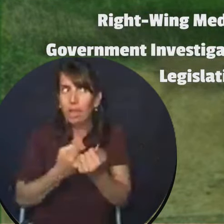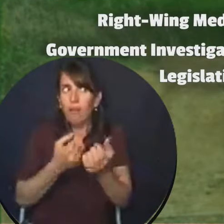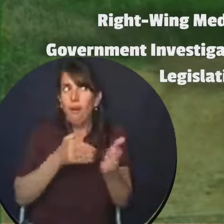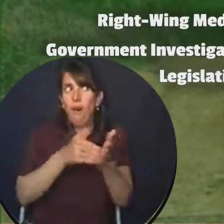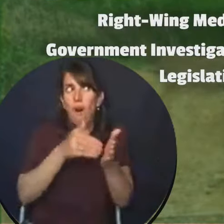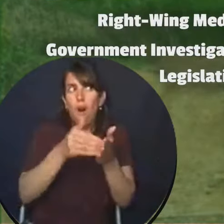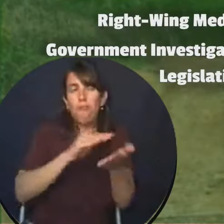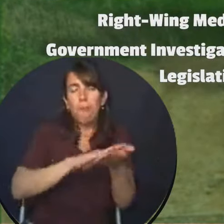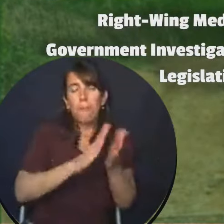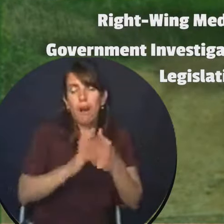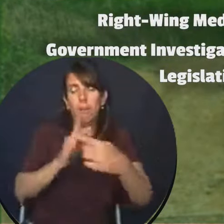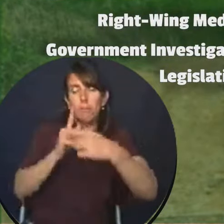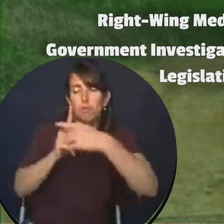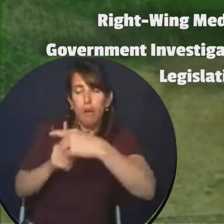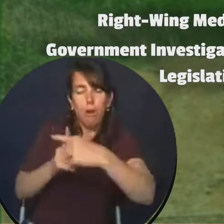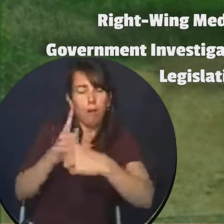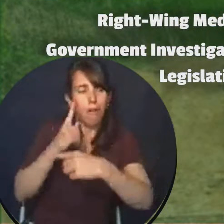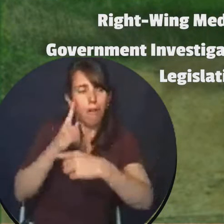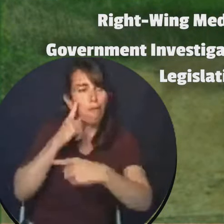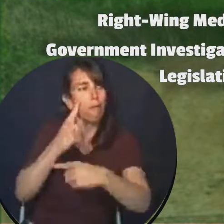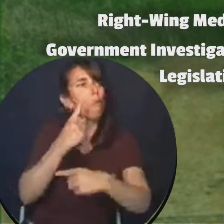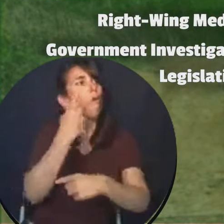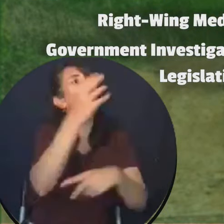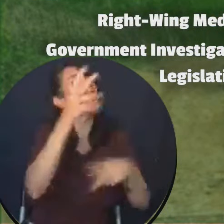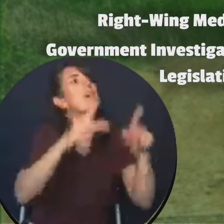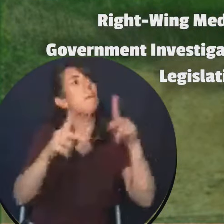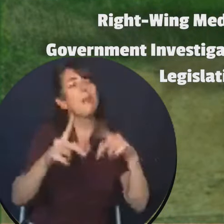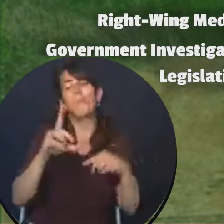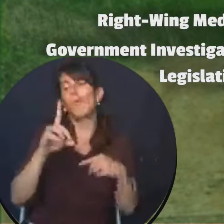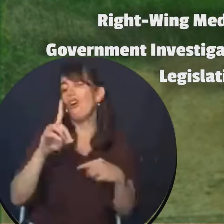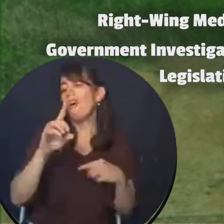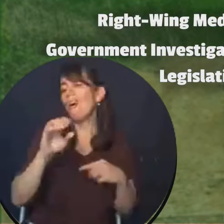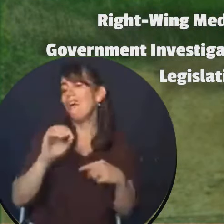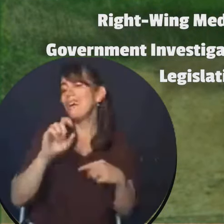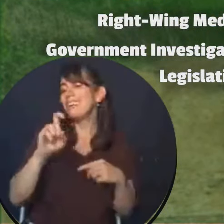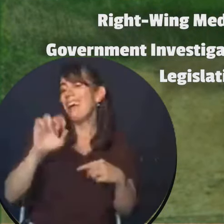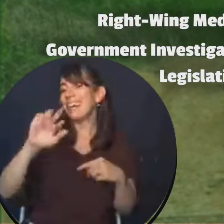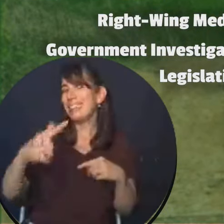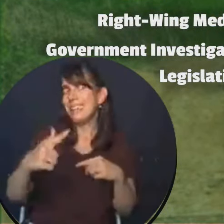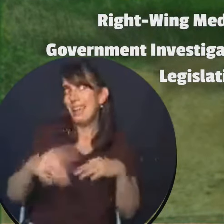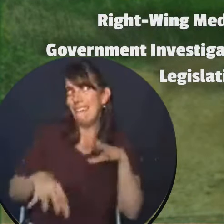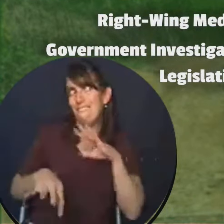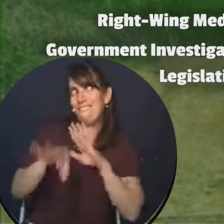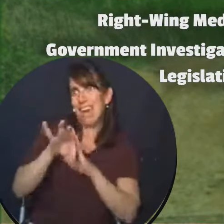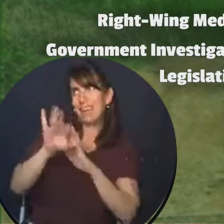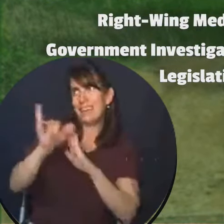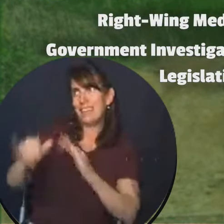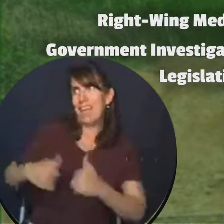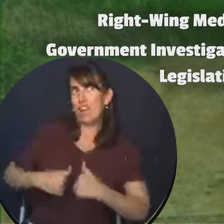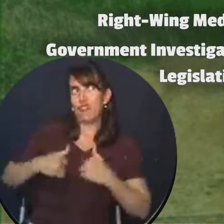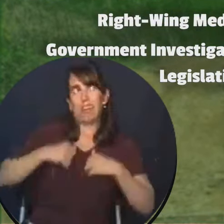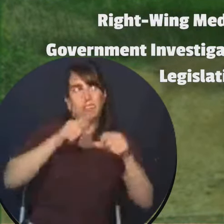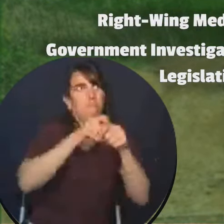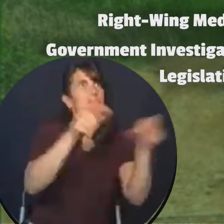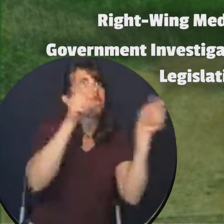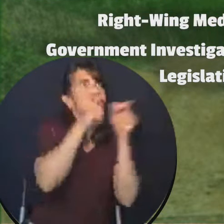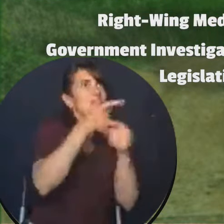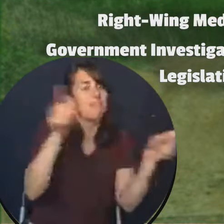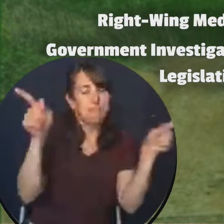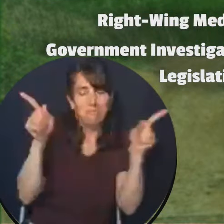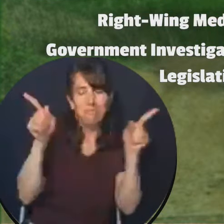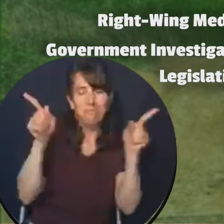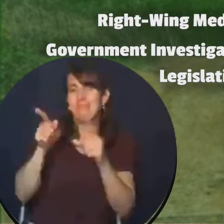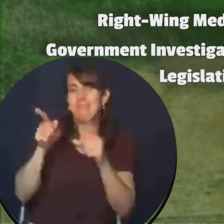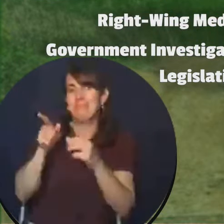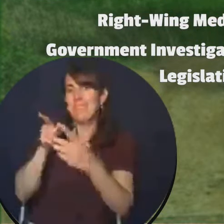by individuals and also media. Government investigation, the chilling effect of having your attorney general specifically